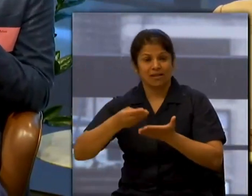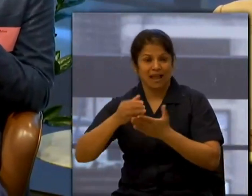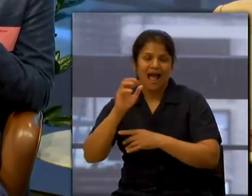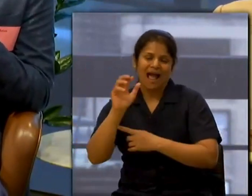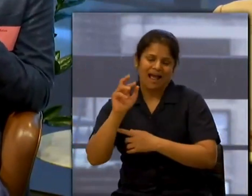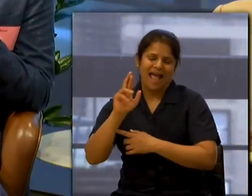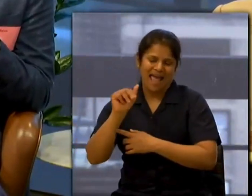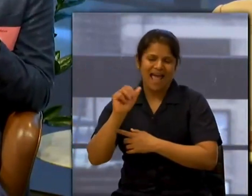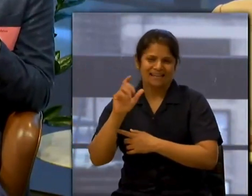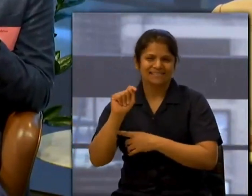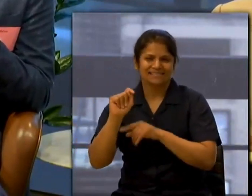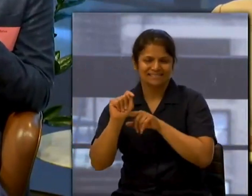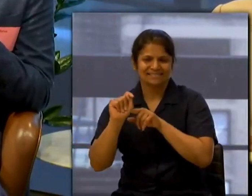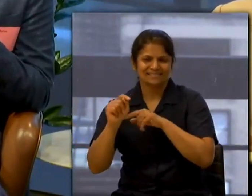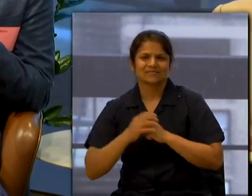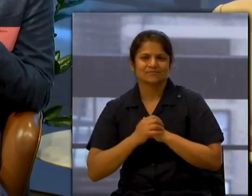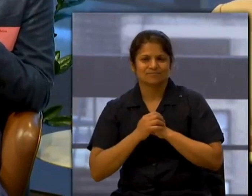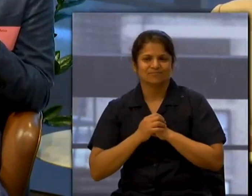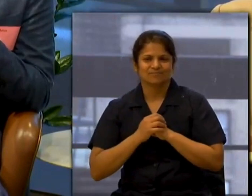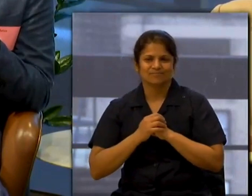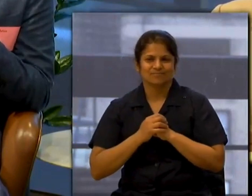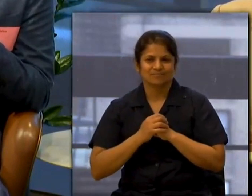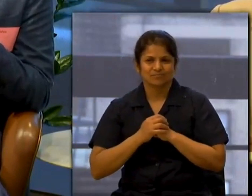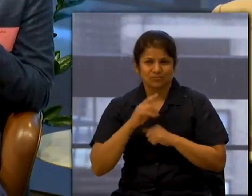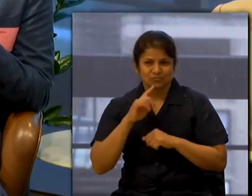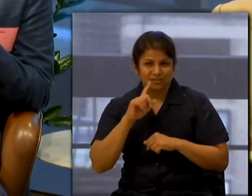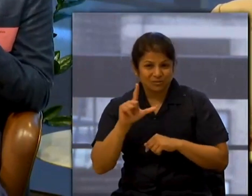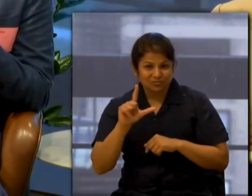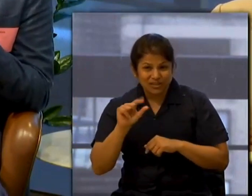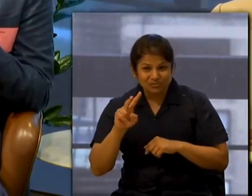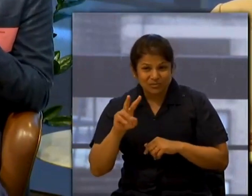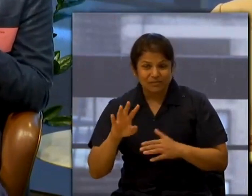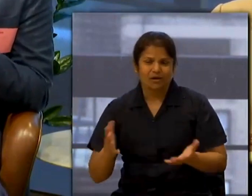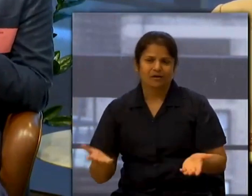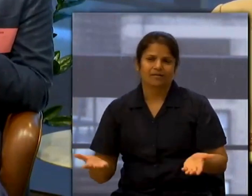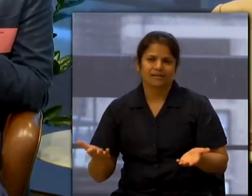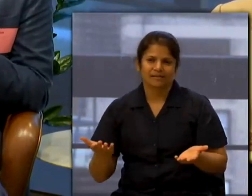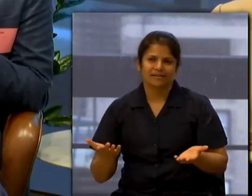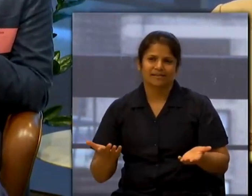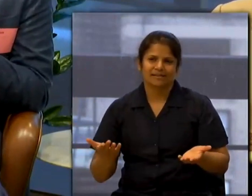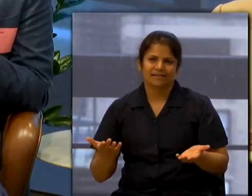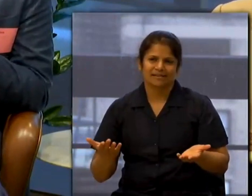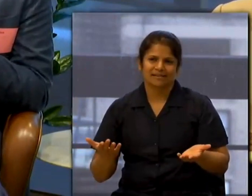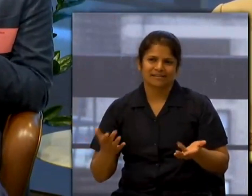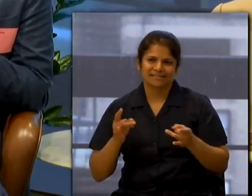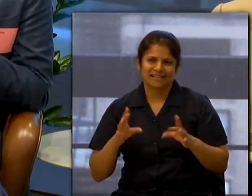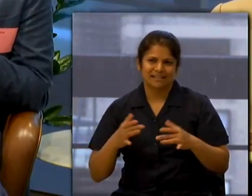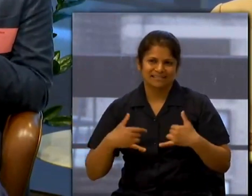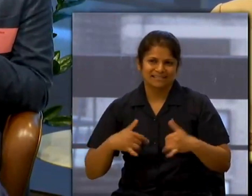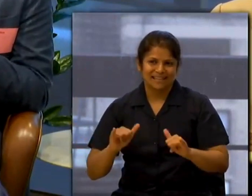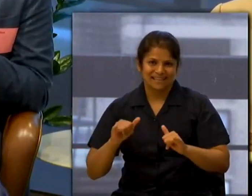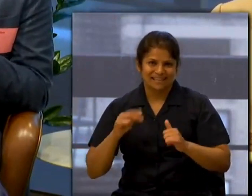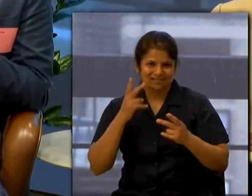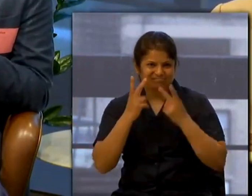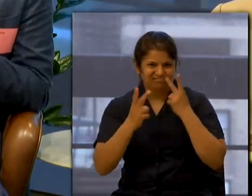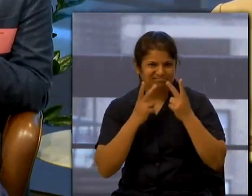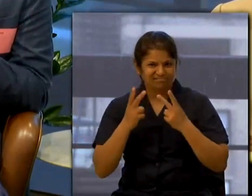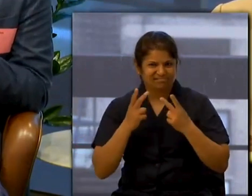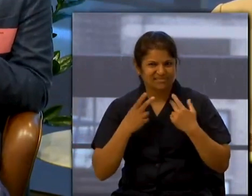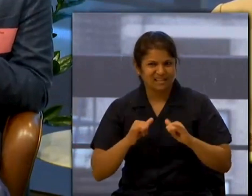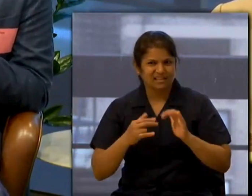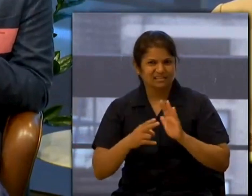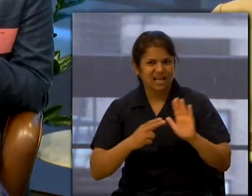It's 2024, and it's appalling that we still see these stereotypes perpetuated every